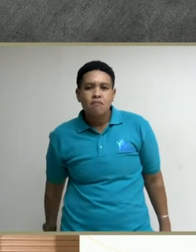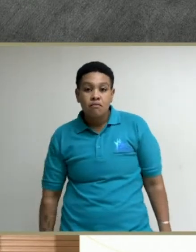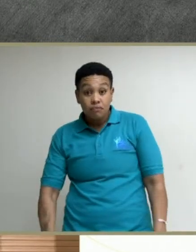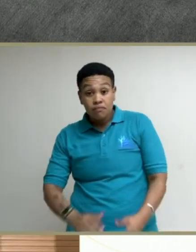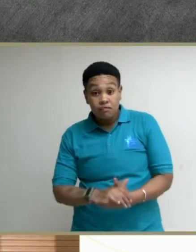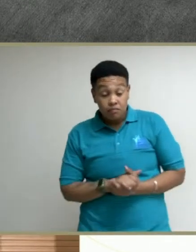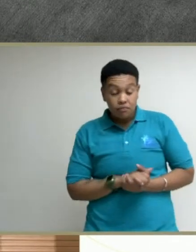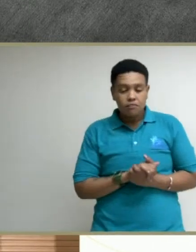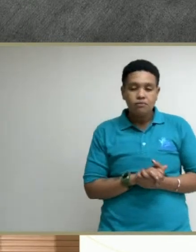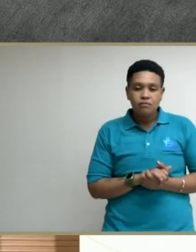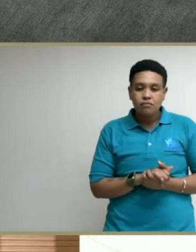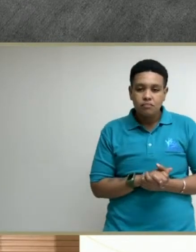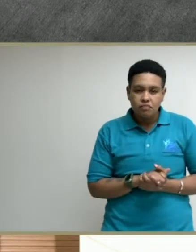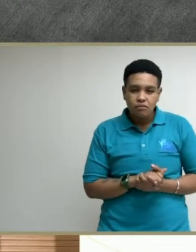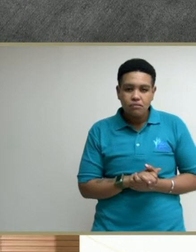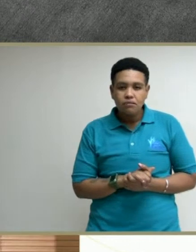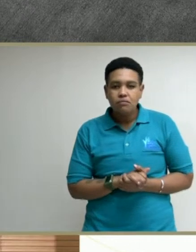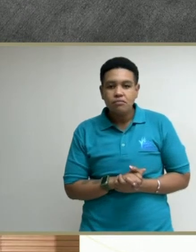Next slide.